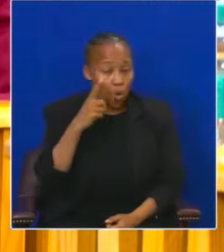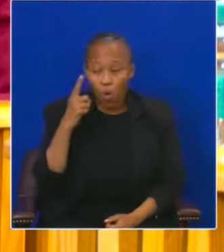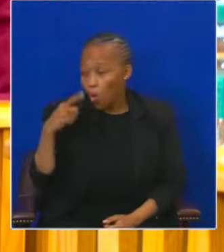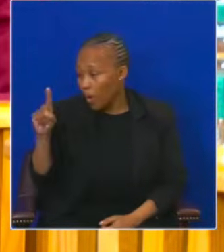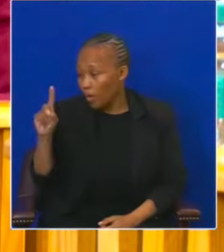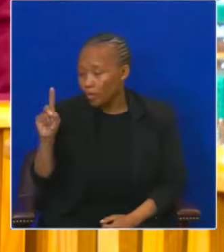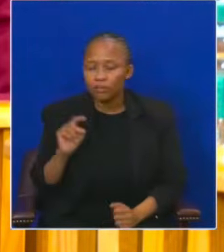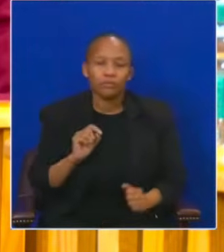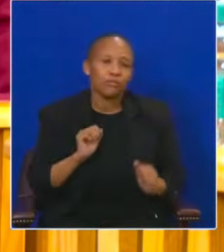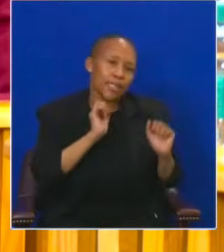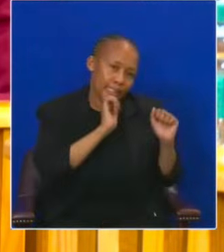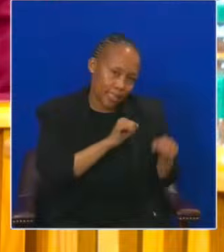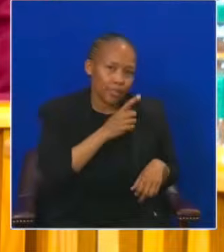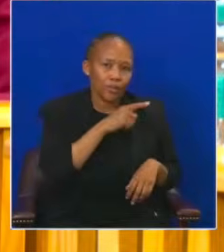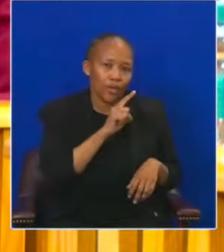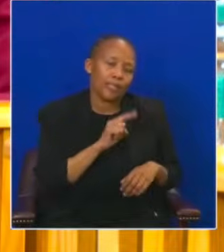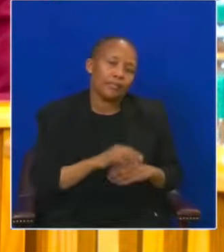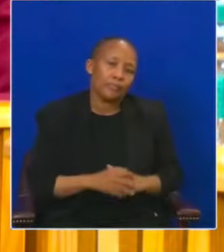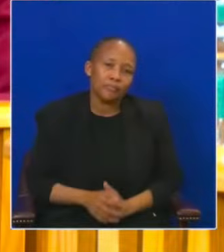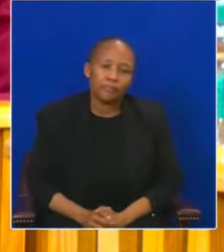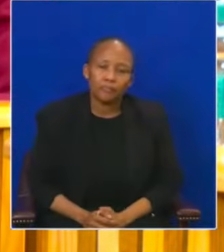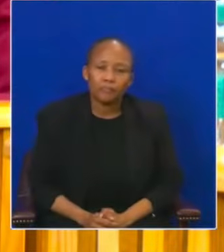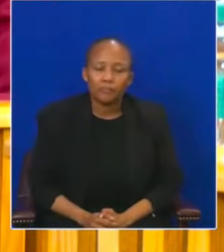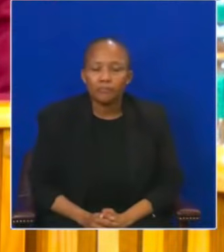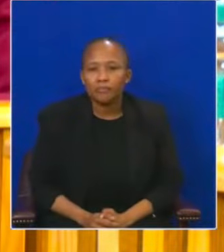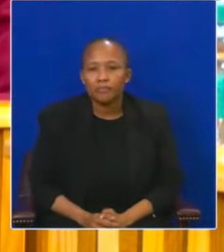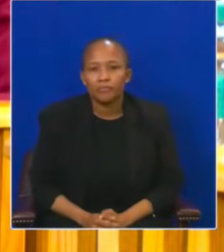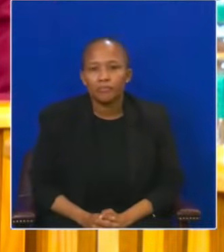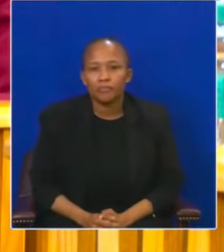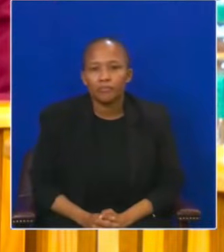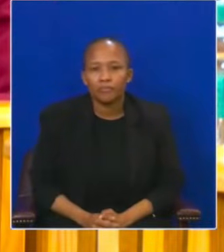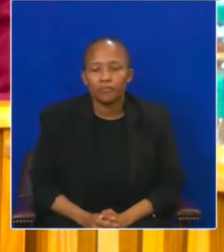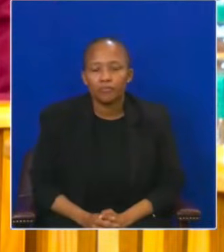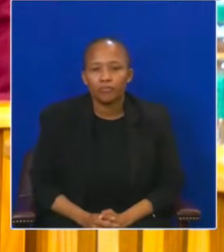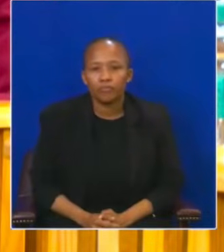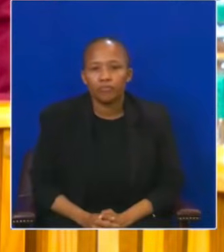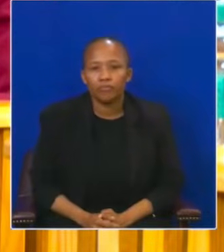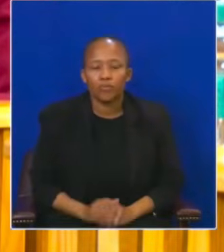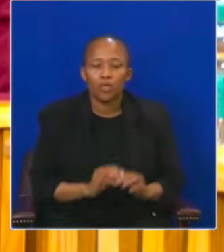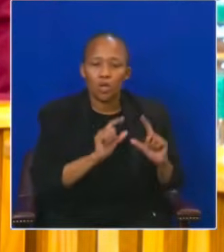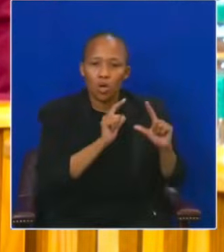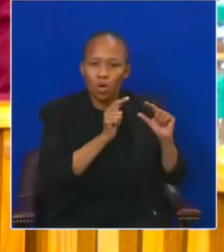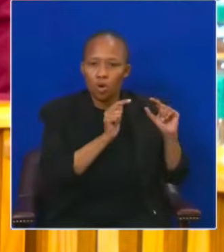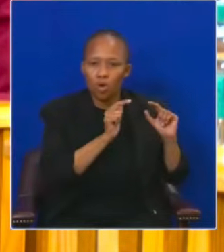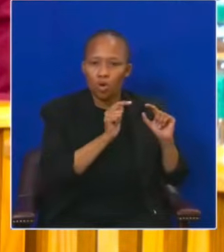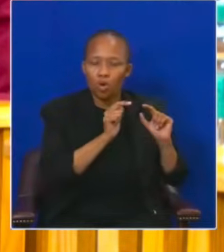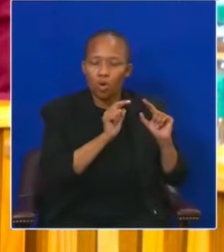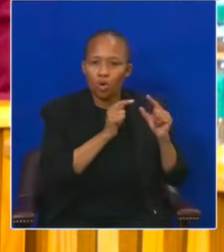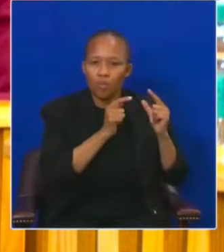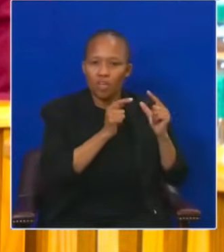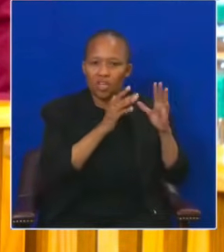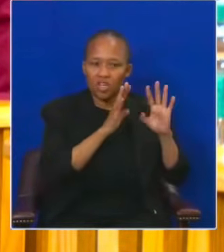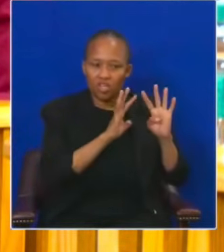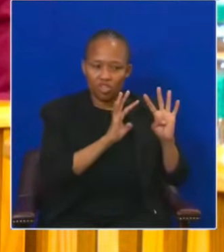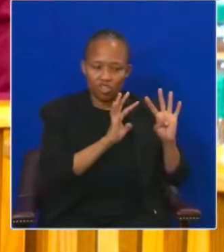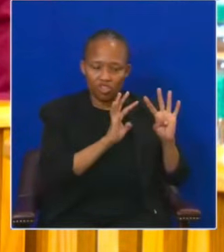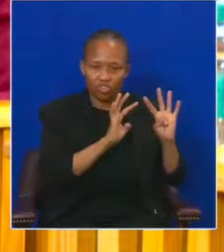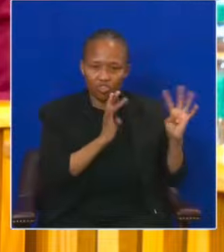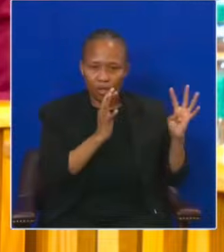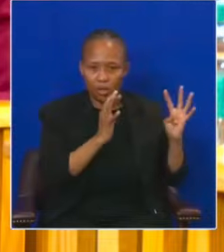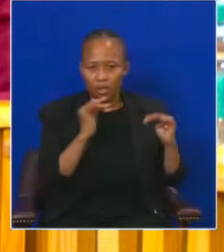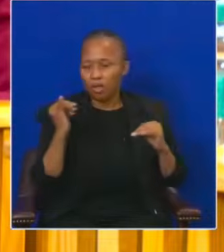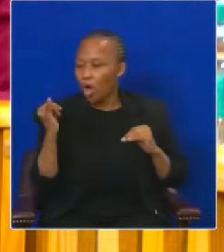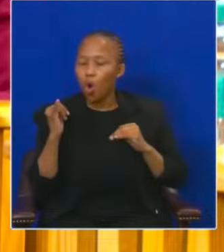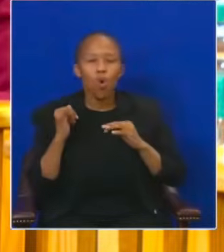correct, Commissioners. Please inform the Commission of the outcome of that operation. Was it successful? Did